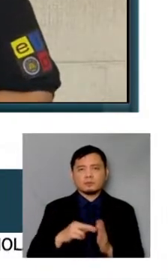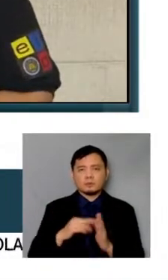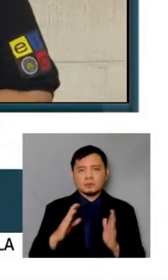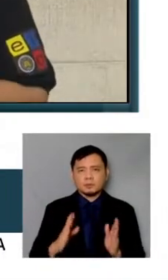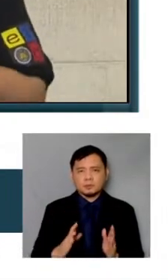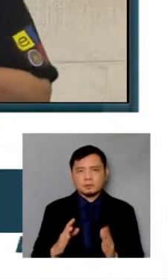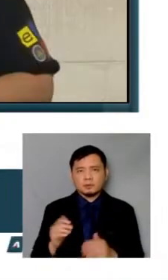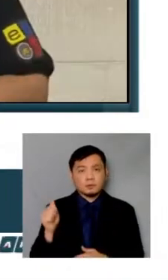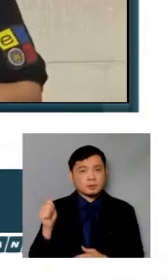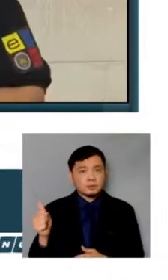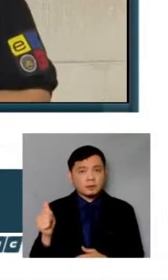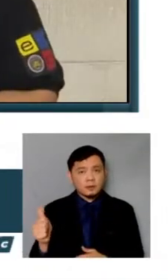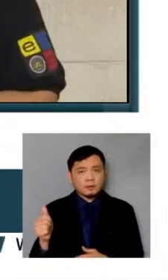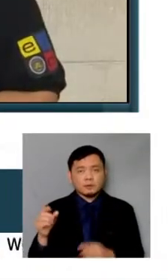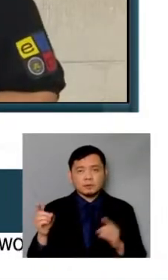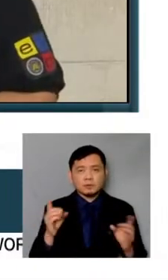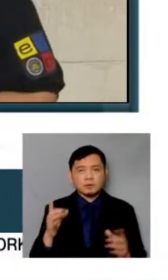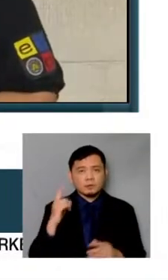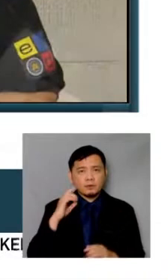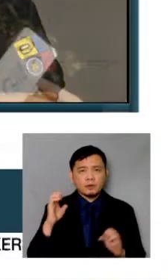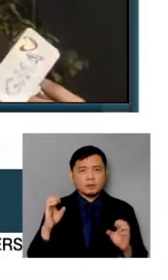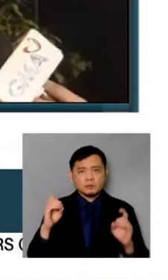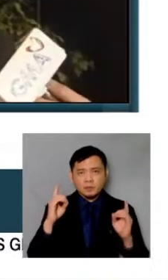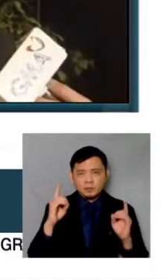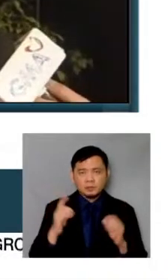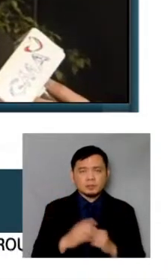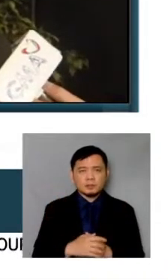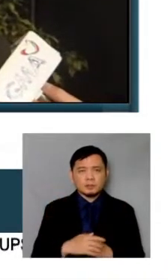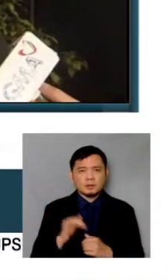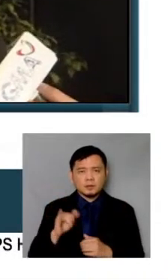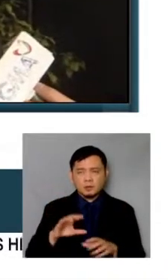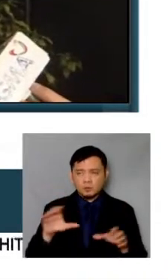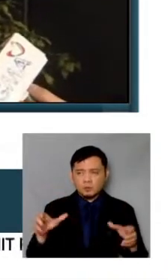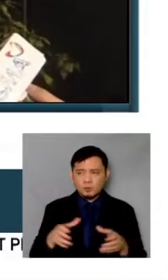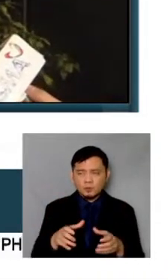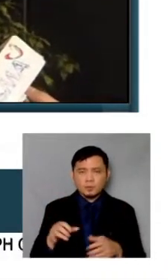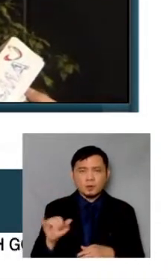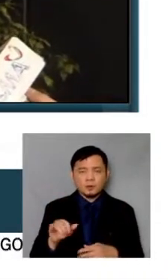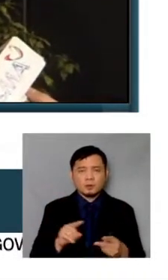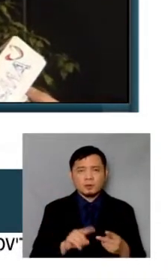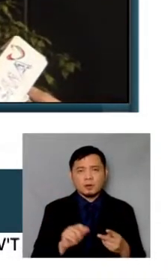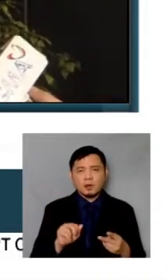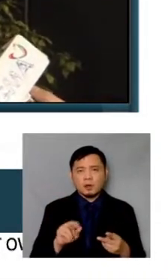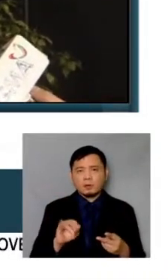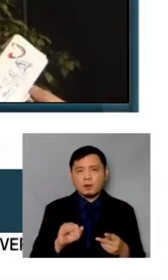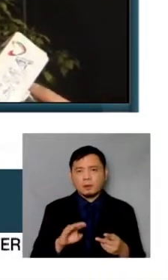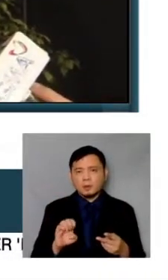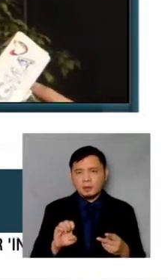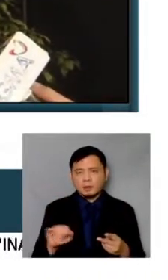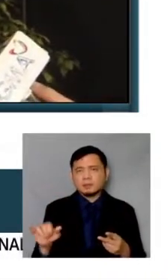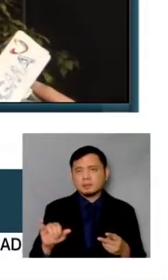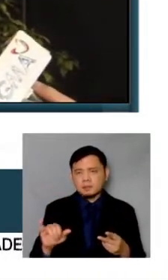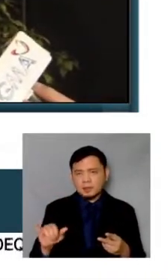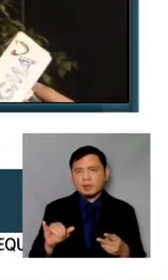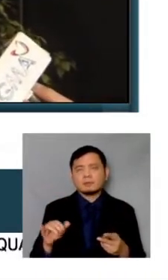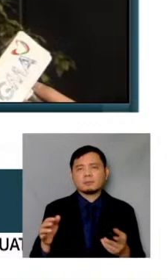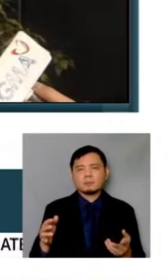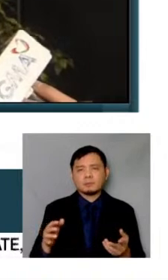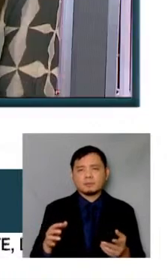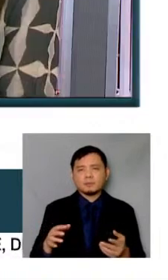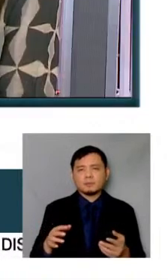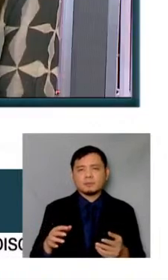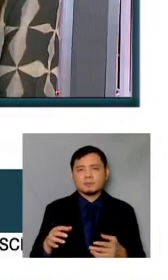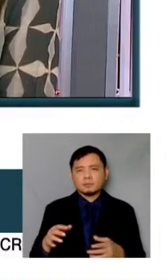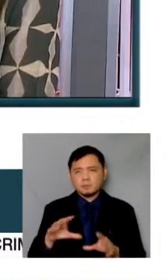the Director of Education and Information Department, and Director Arabe remains to be likewise the Deputy Director of said